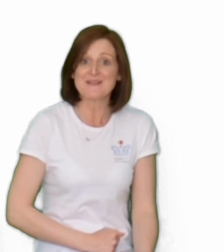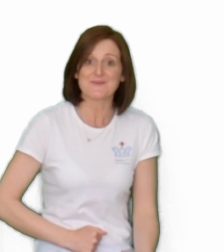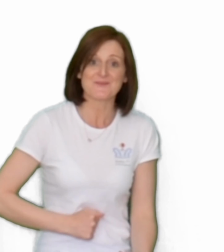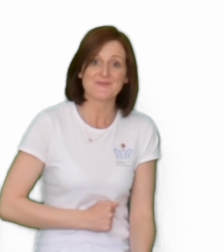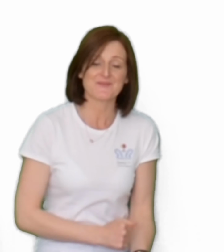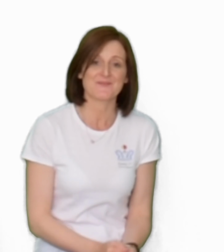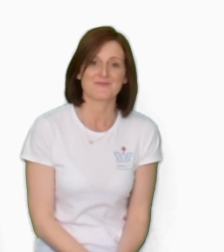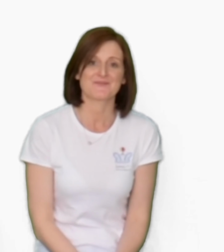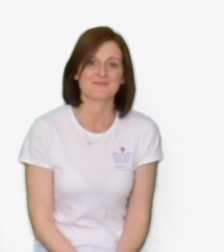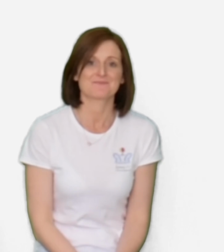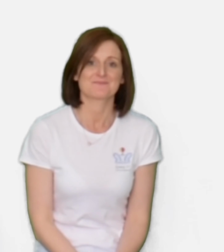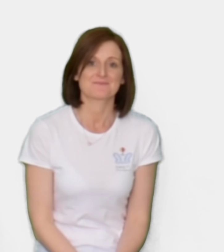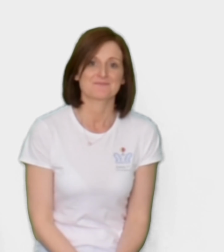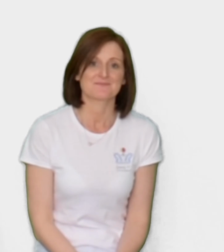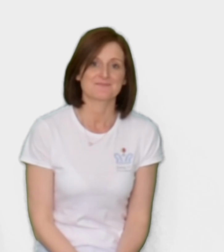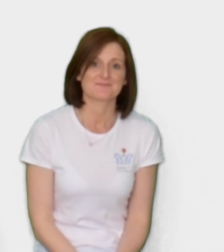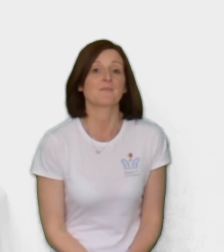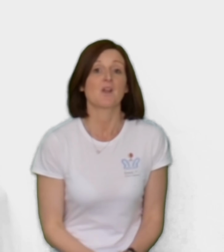hungry.